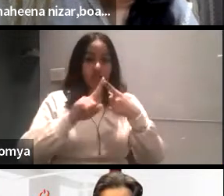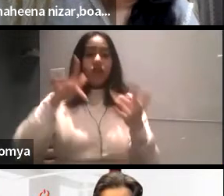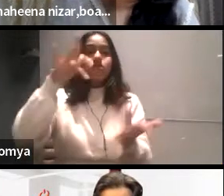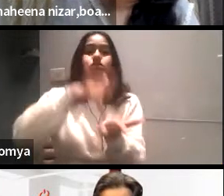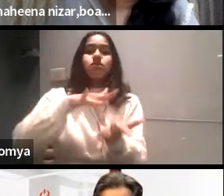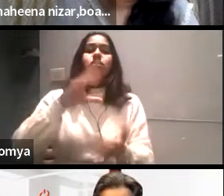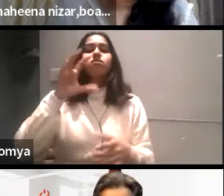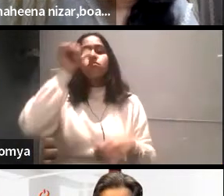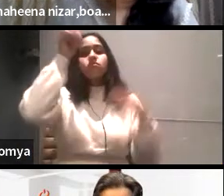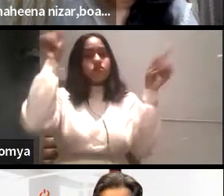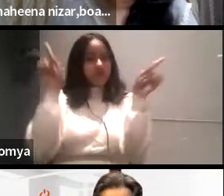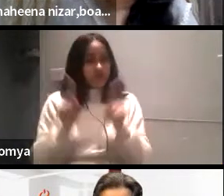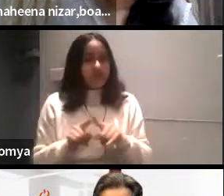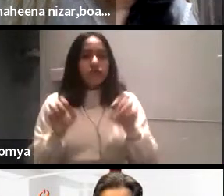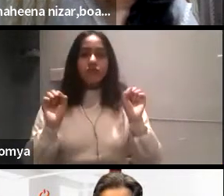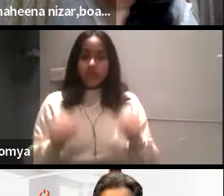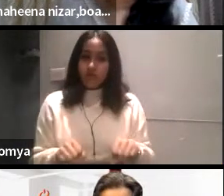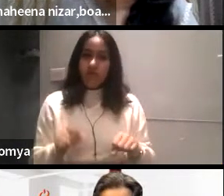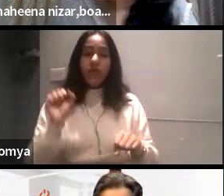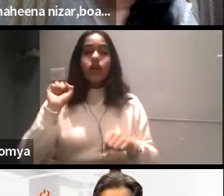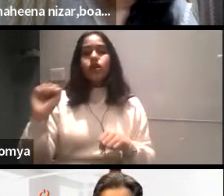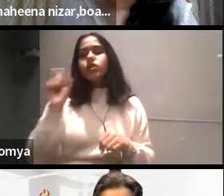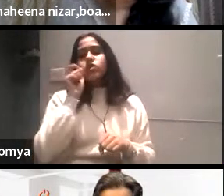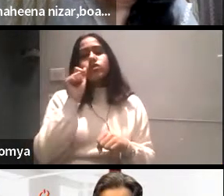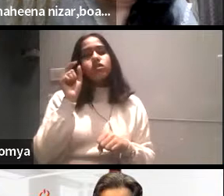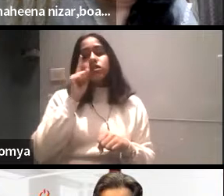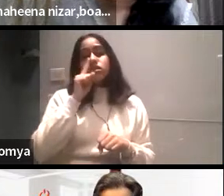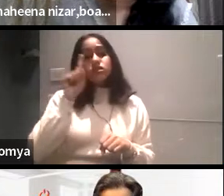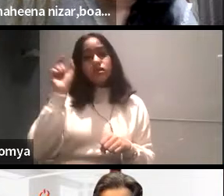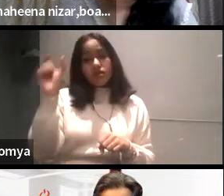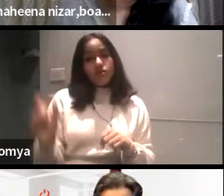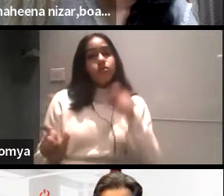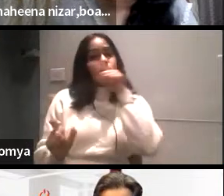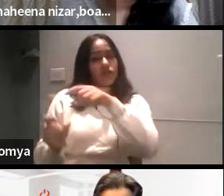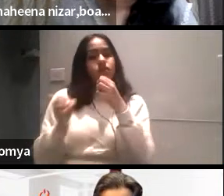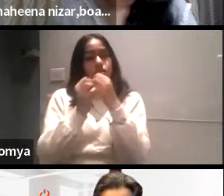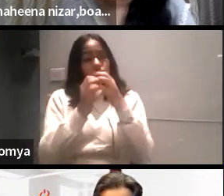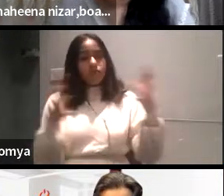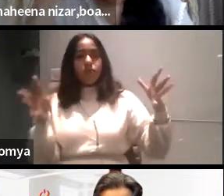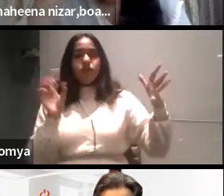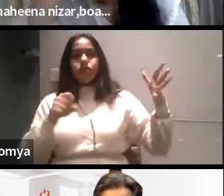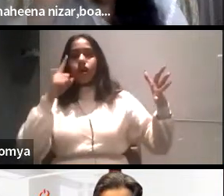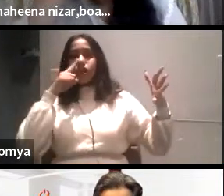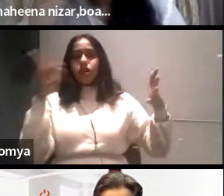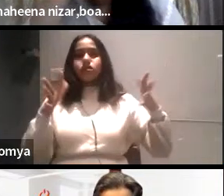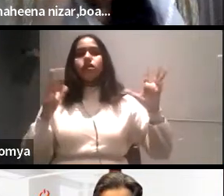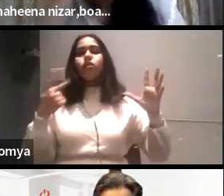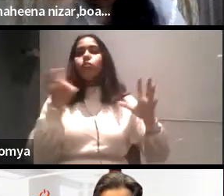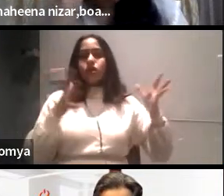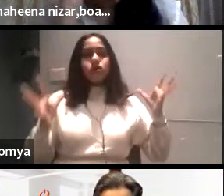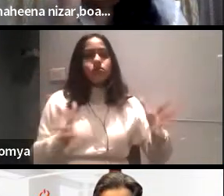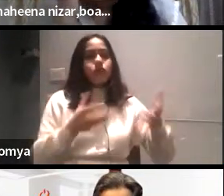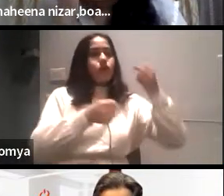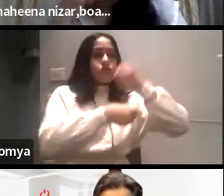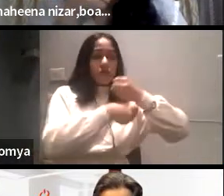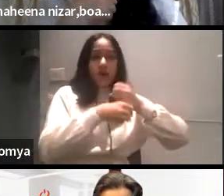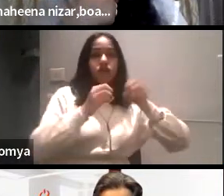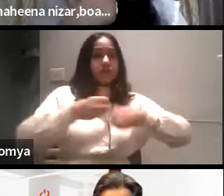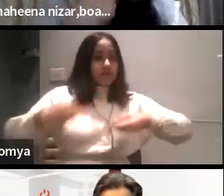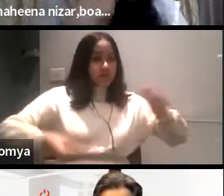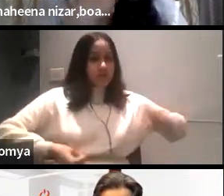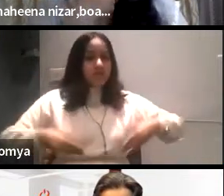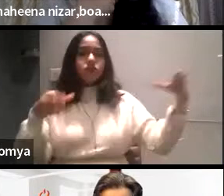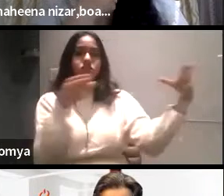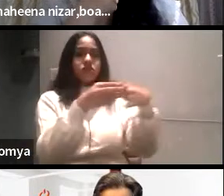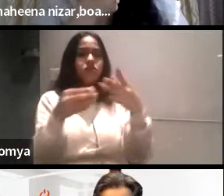of India. Having interface, she's an extremely enterprising lady who brings government, business community,